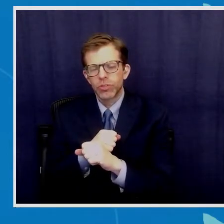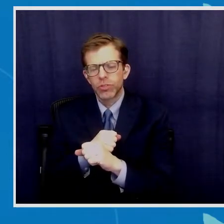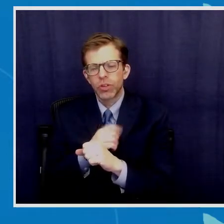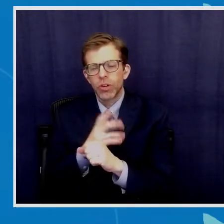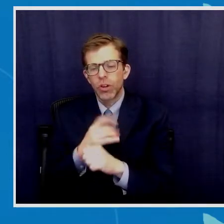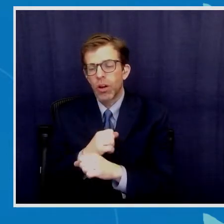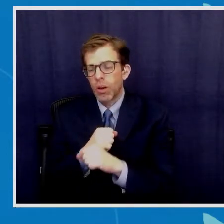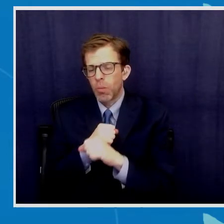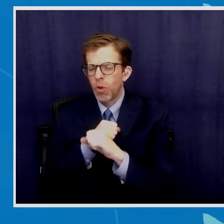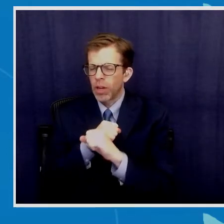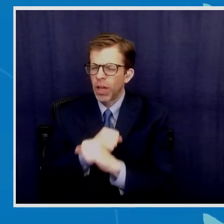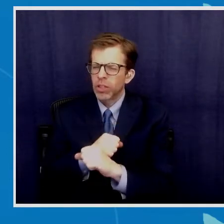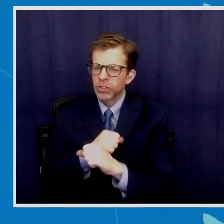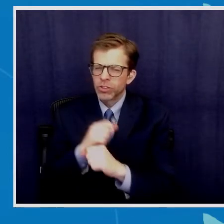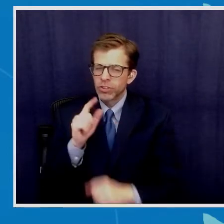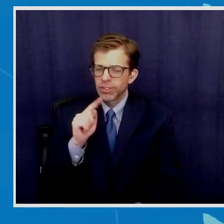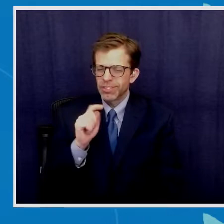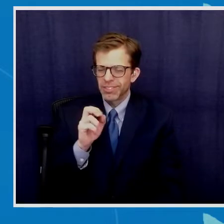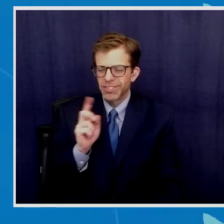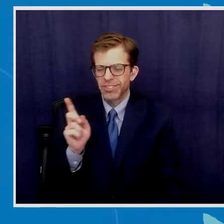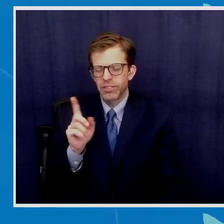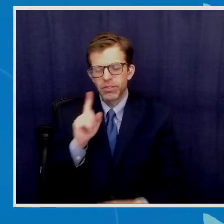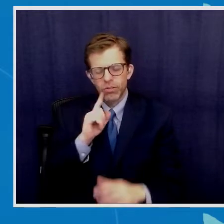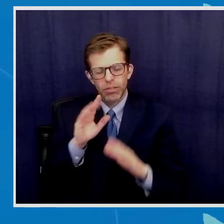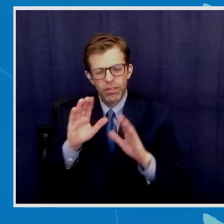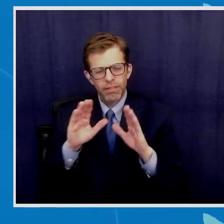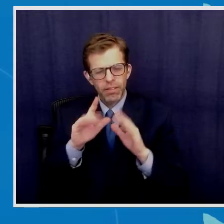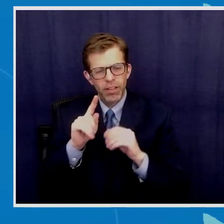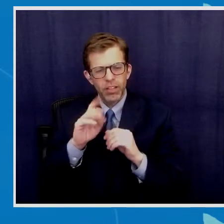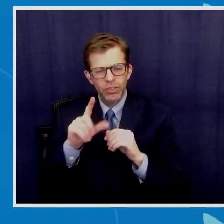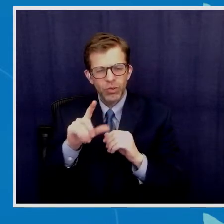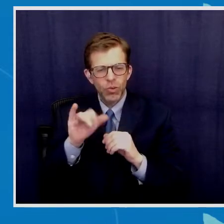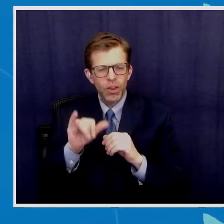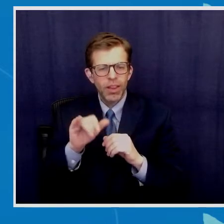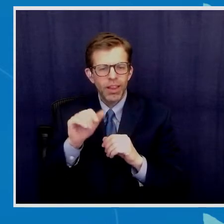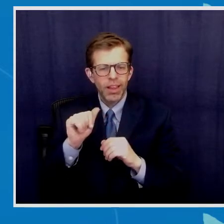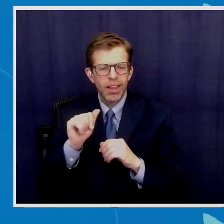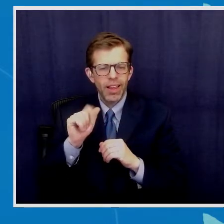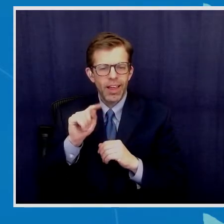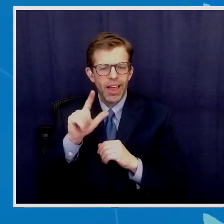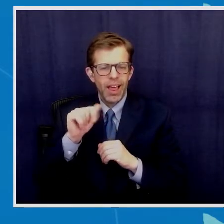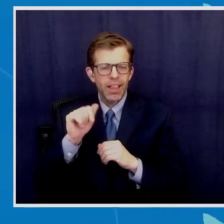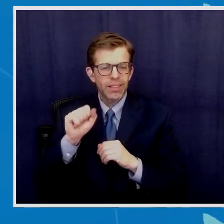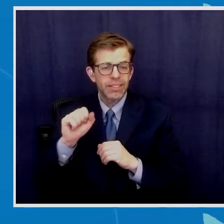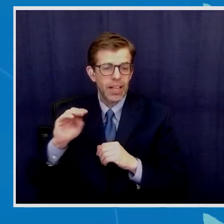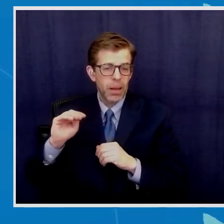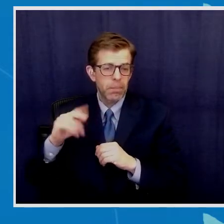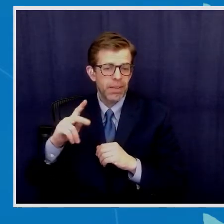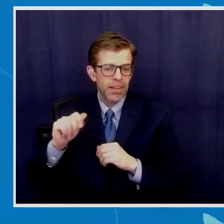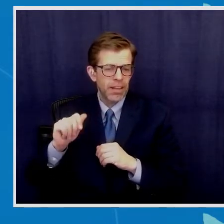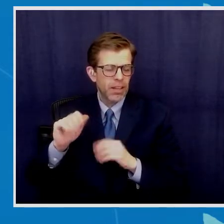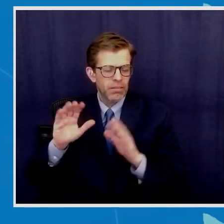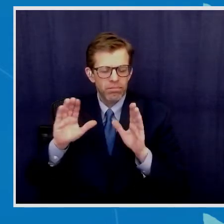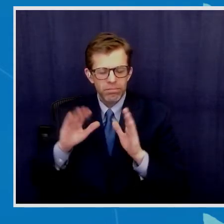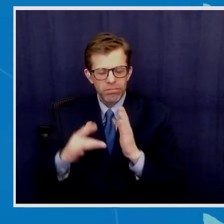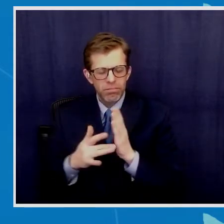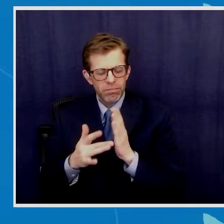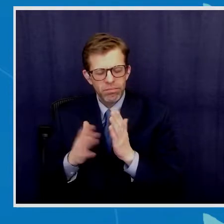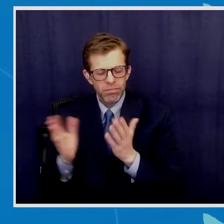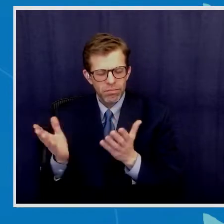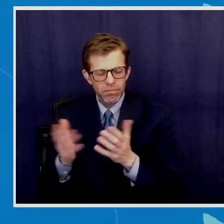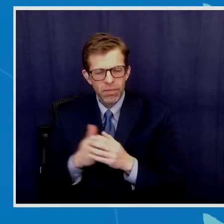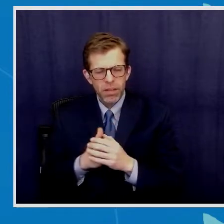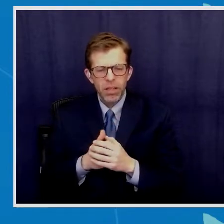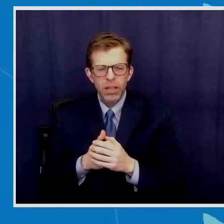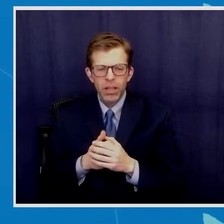think, Ted, you have a fantastic tool, which is the Atlas MPA, that shows that we have